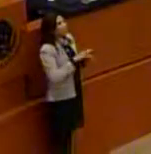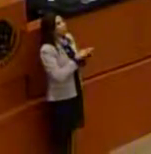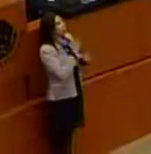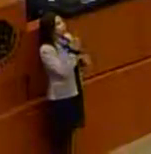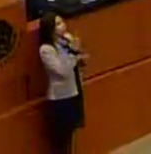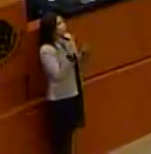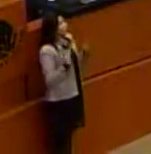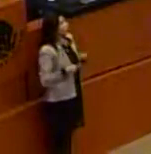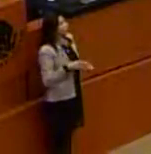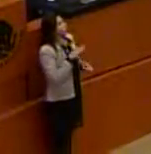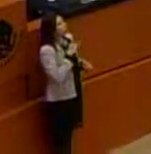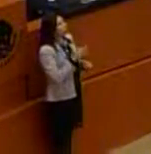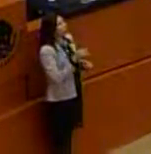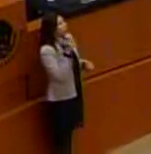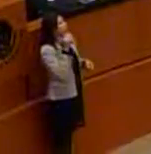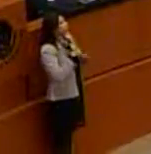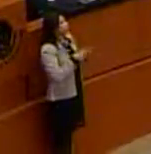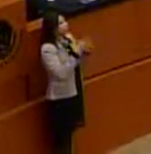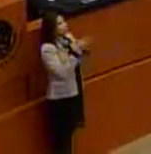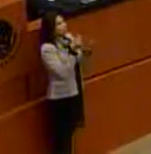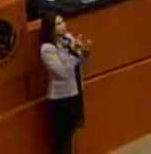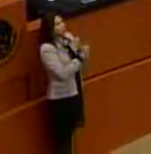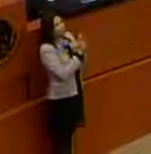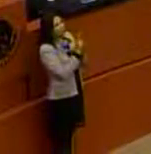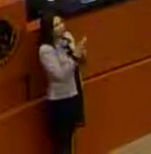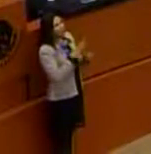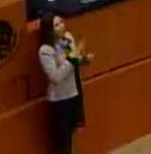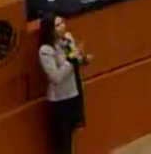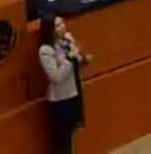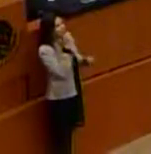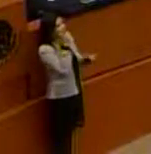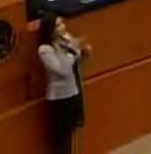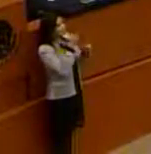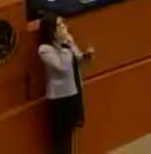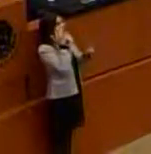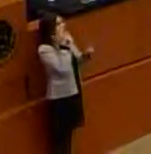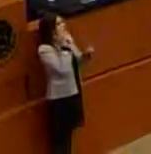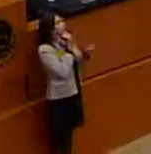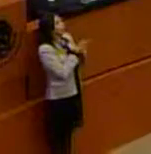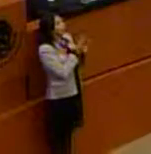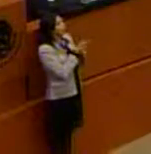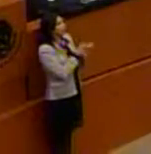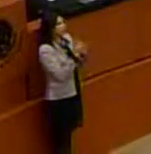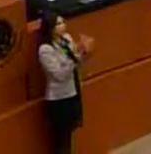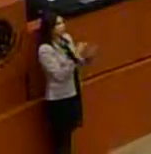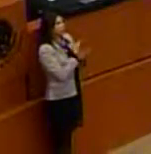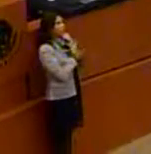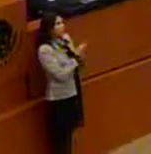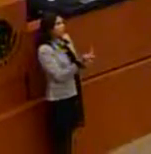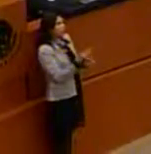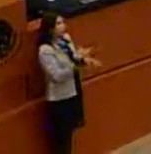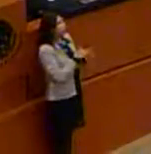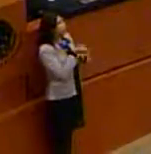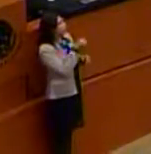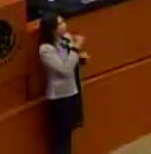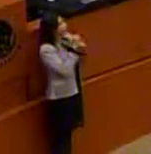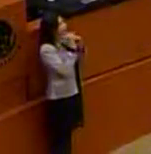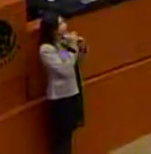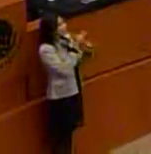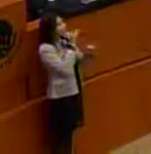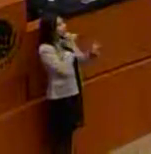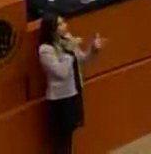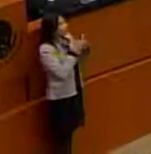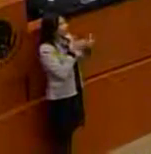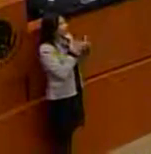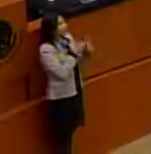of constraint. One of the obvious constraints is poverty, but poverty is a second order constraint. The primary constraint is